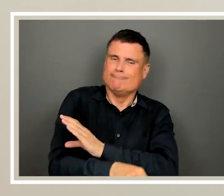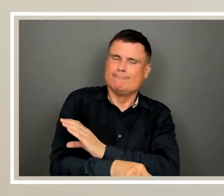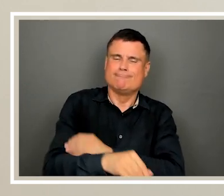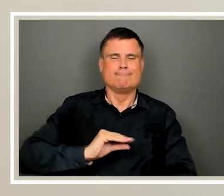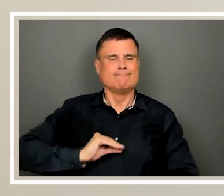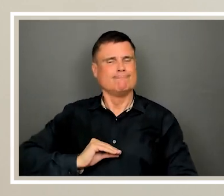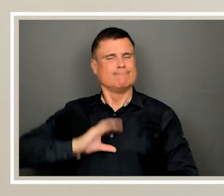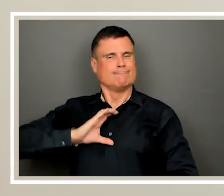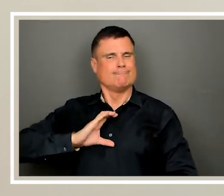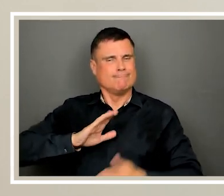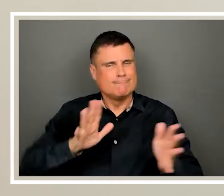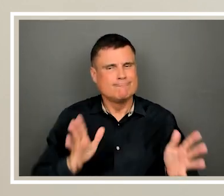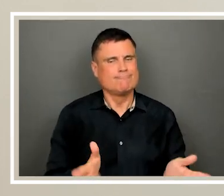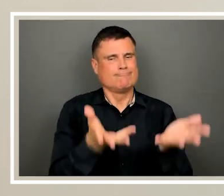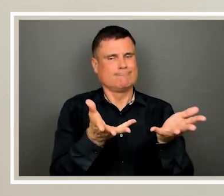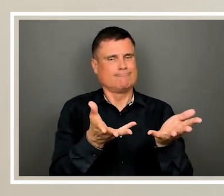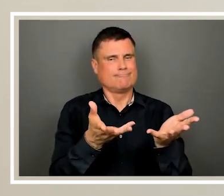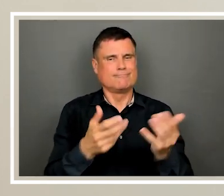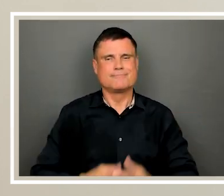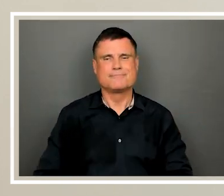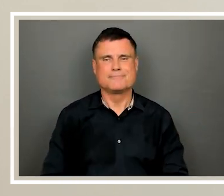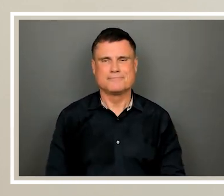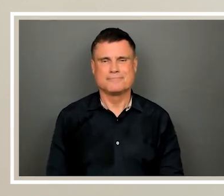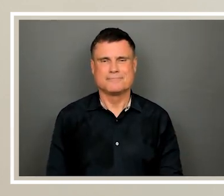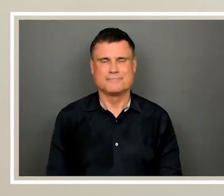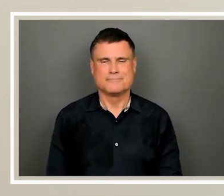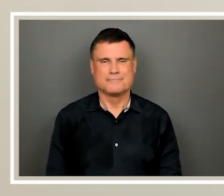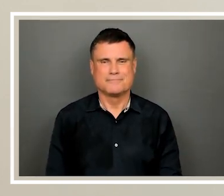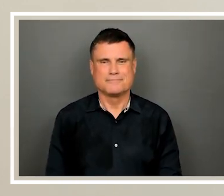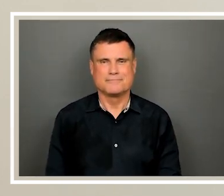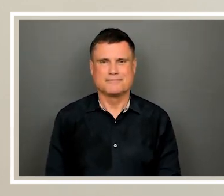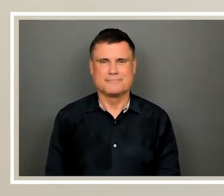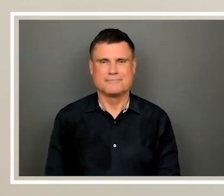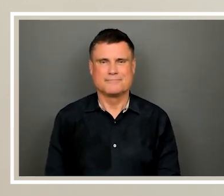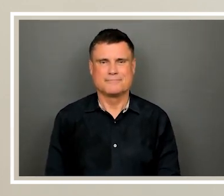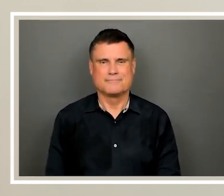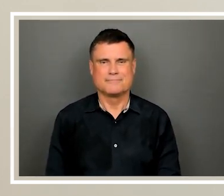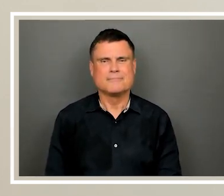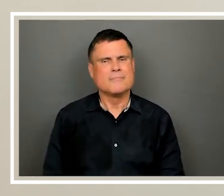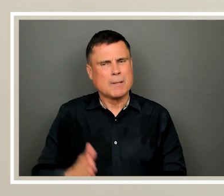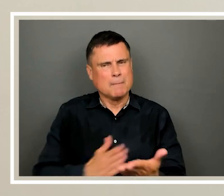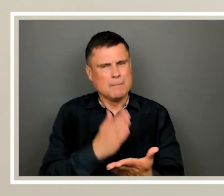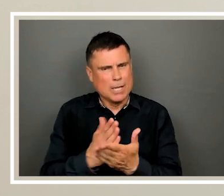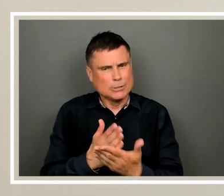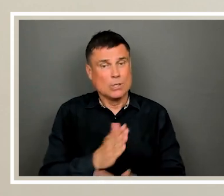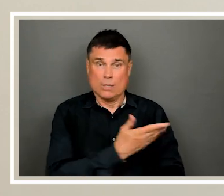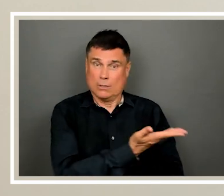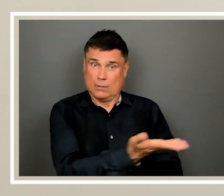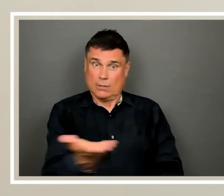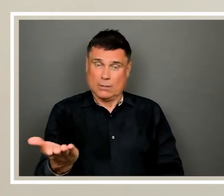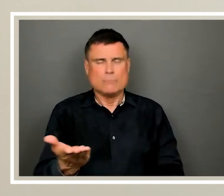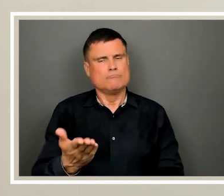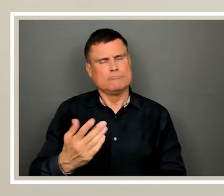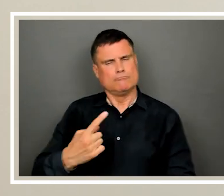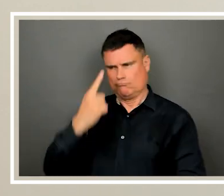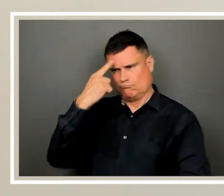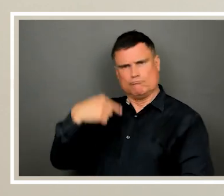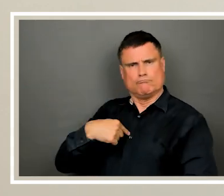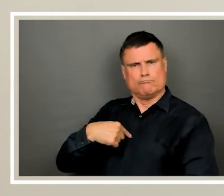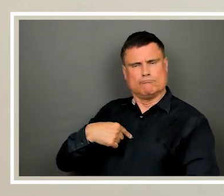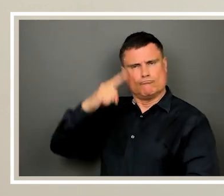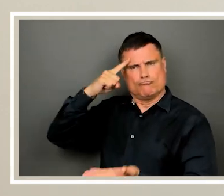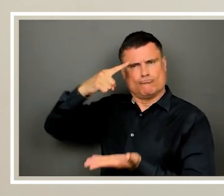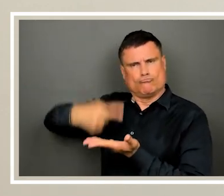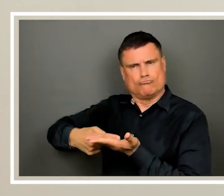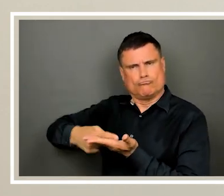I try to empower them to have confidence and to make sure they are able to make their own decisions.